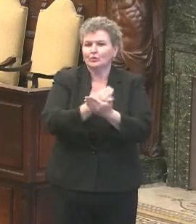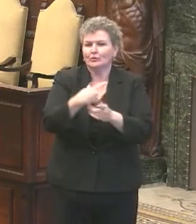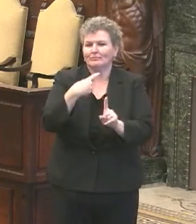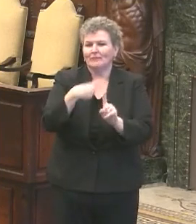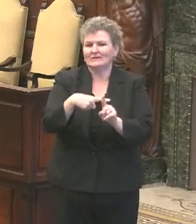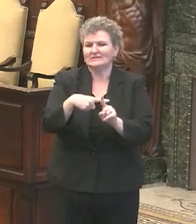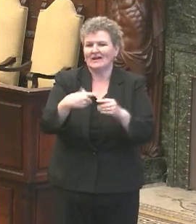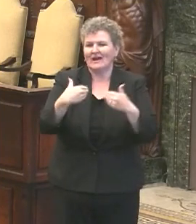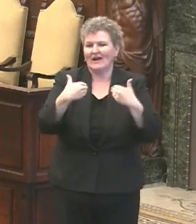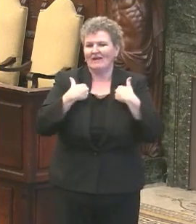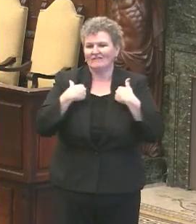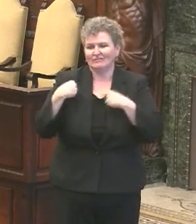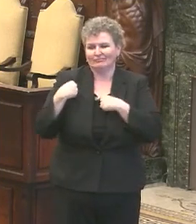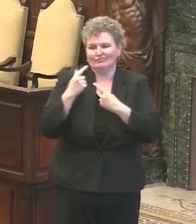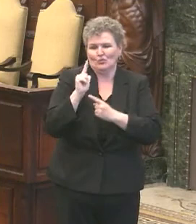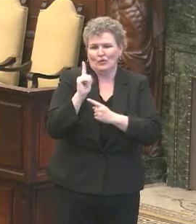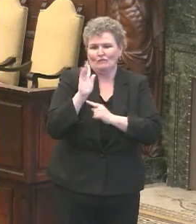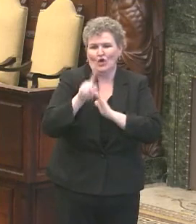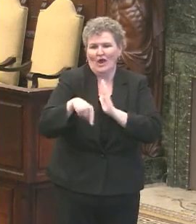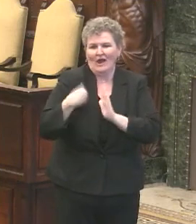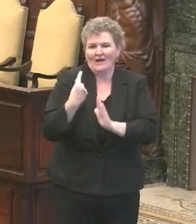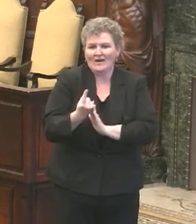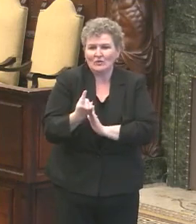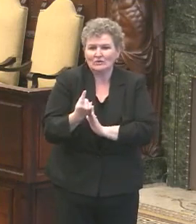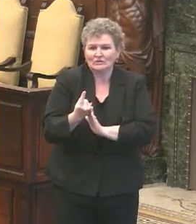Philadelphia residents, bringing us to a total of